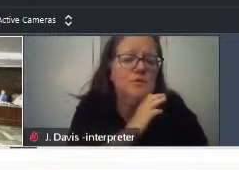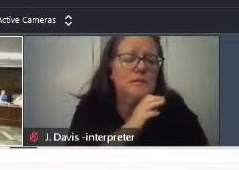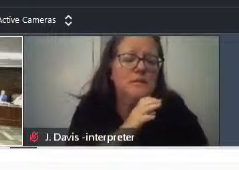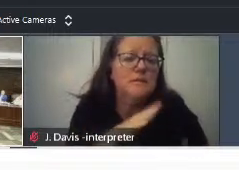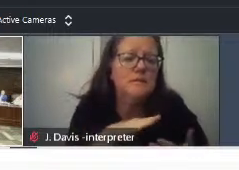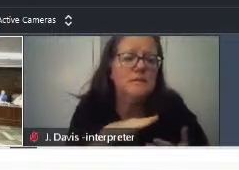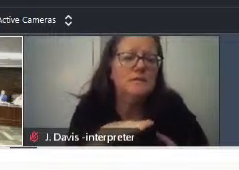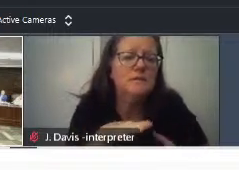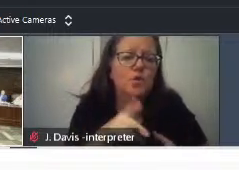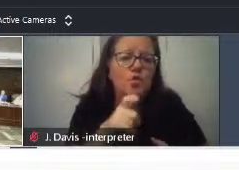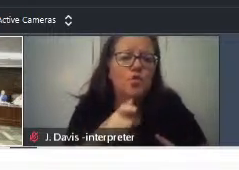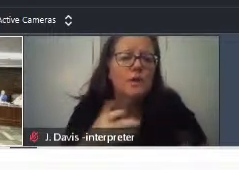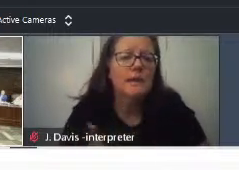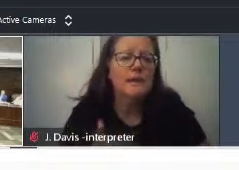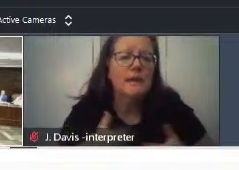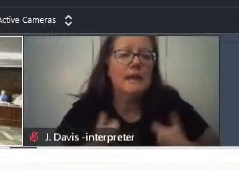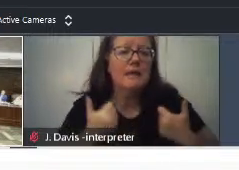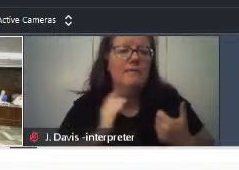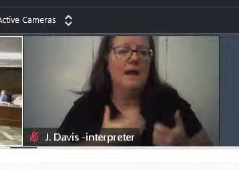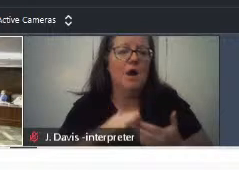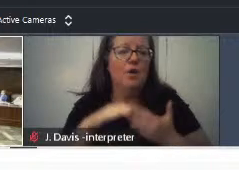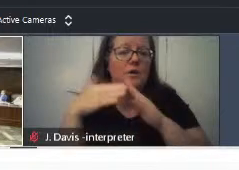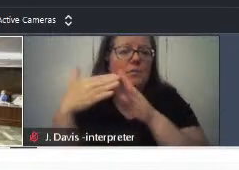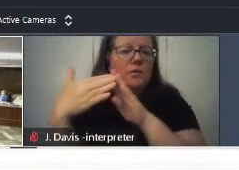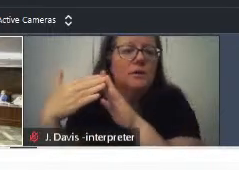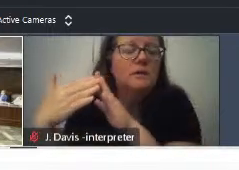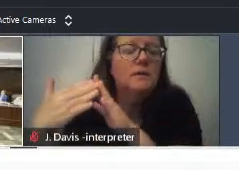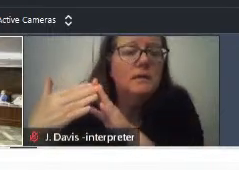we can't really find any property.